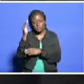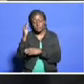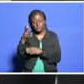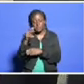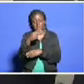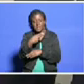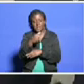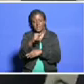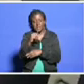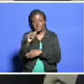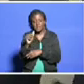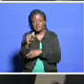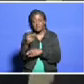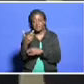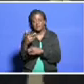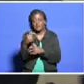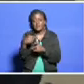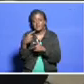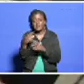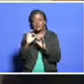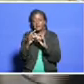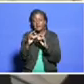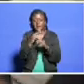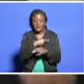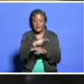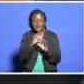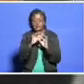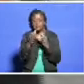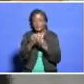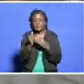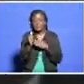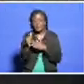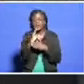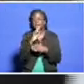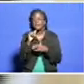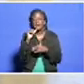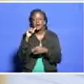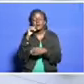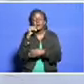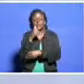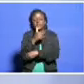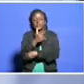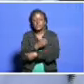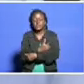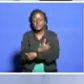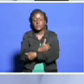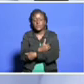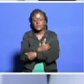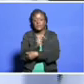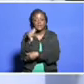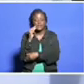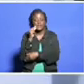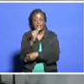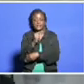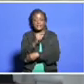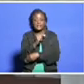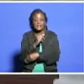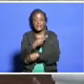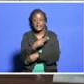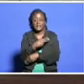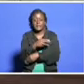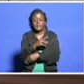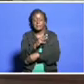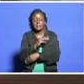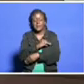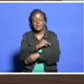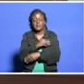family, led by daughter and parliamentarian Glenys Hanna Martin, entered the church to participate in the nearly two-hour service that followed